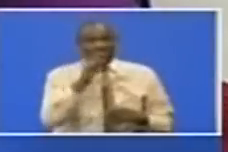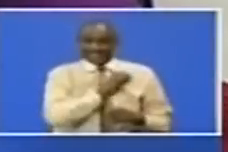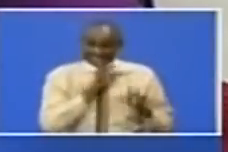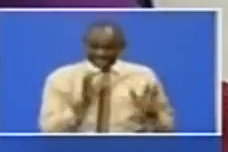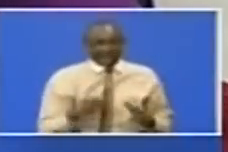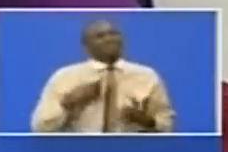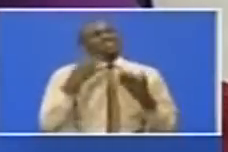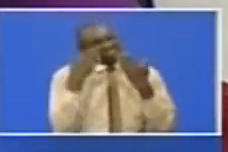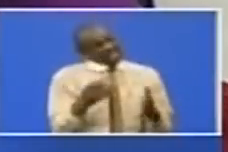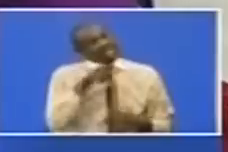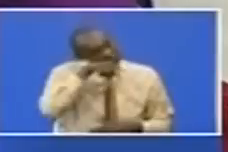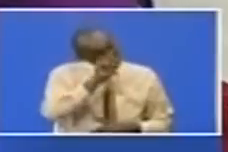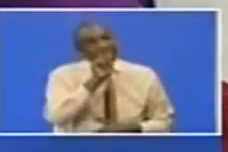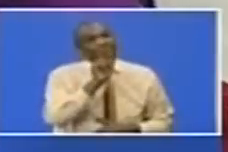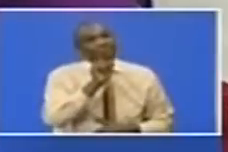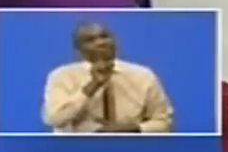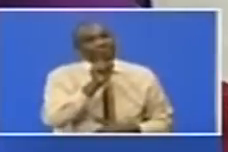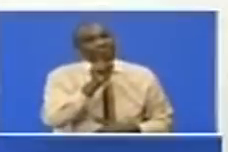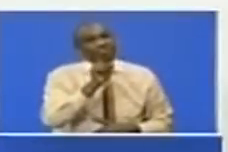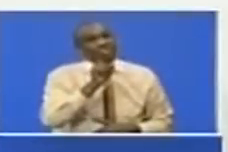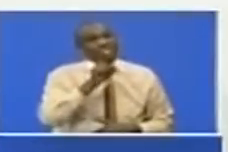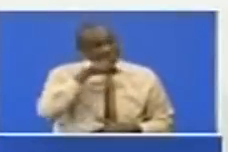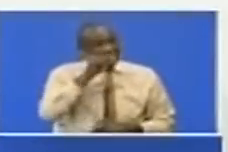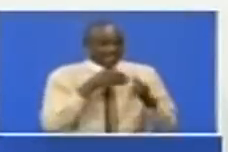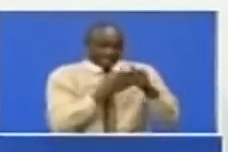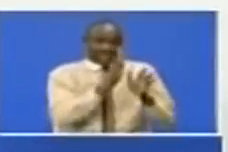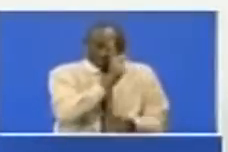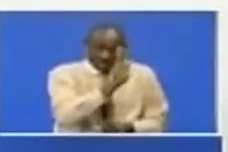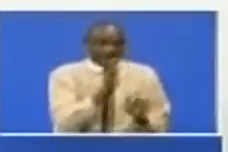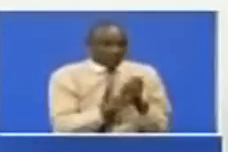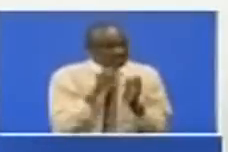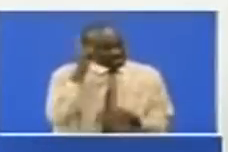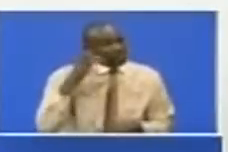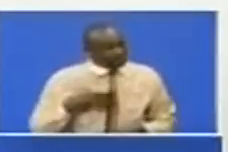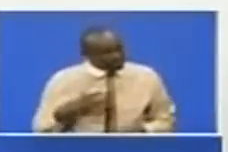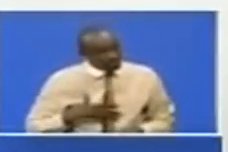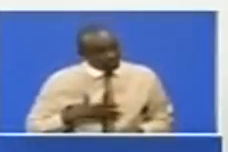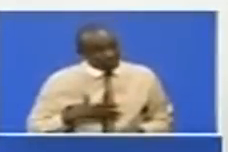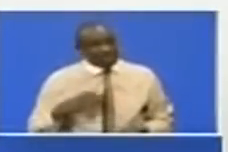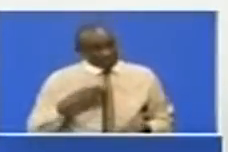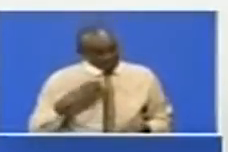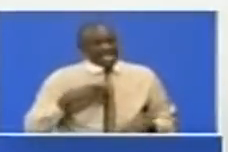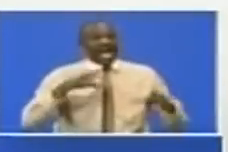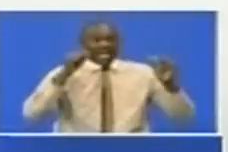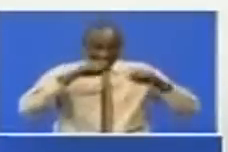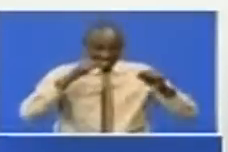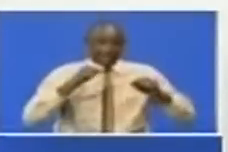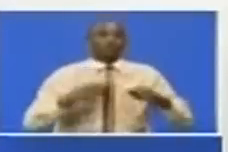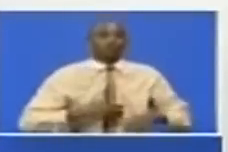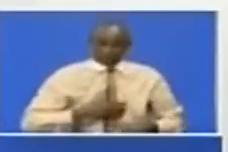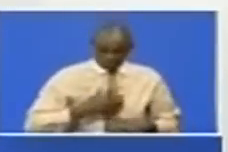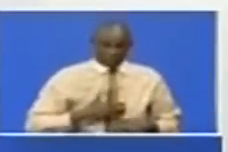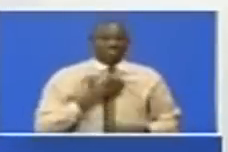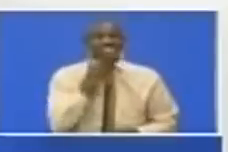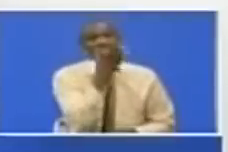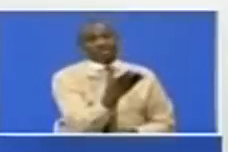And I appreciate what he was, his leadership mm-hmm. to the Nairobi residents. Mm-hmm. And I agreed to have a courtesy visit. Right.